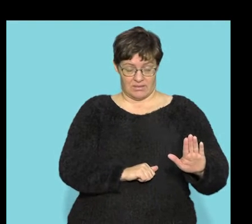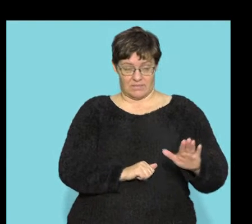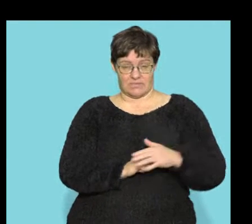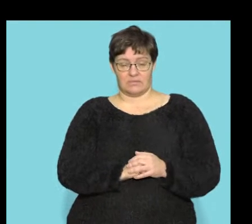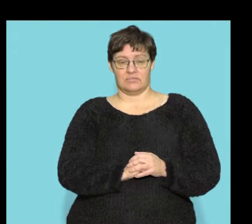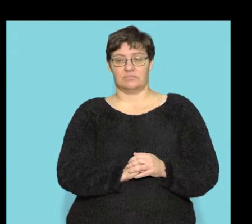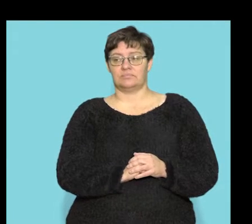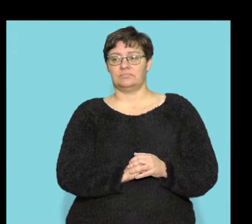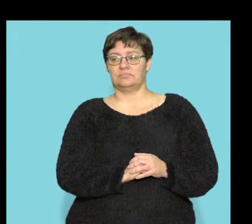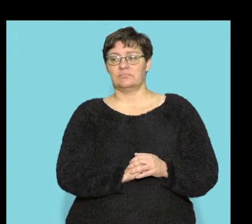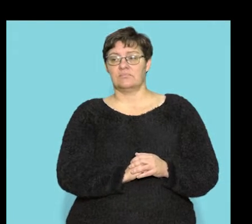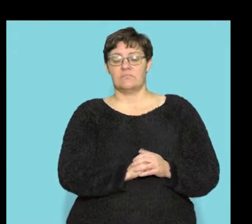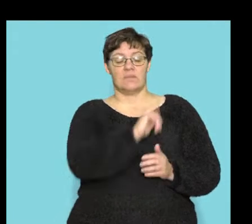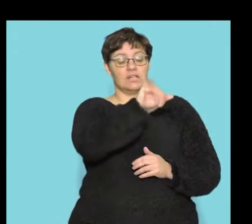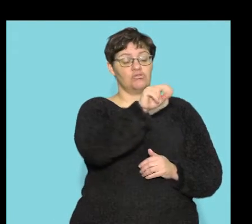7. So